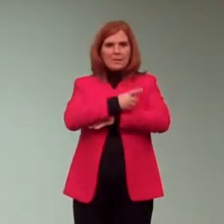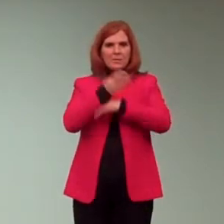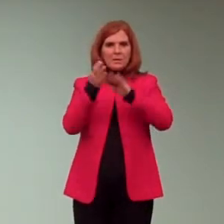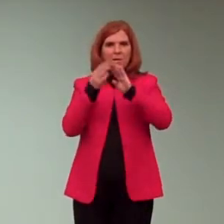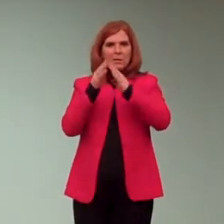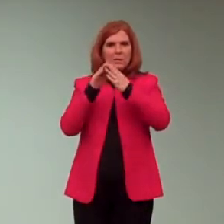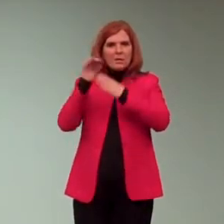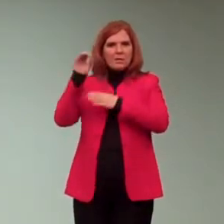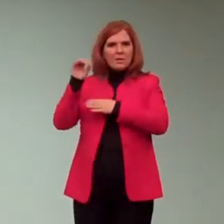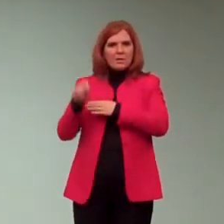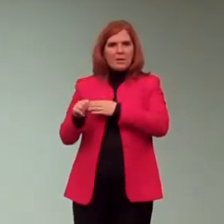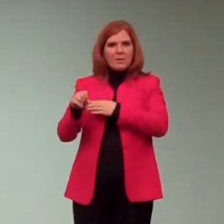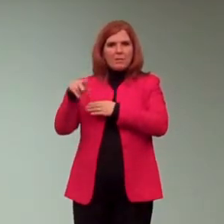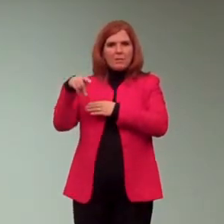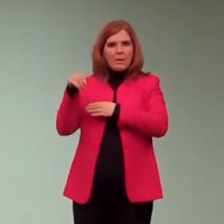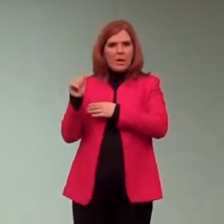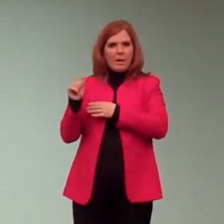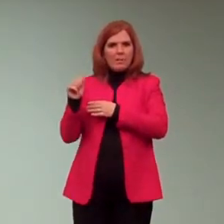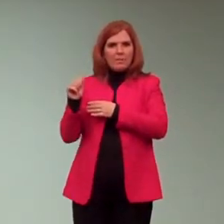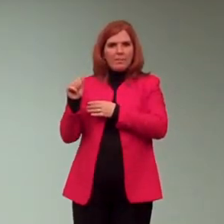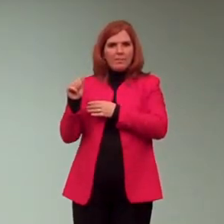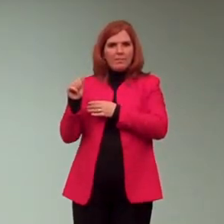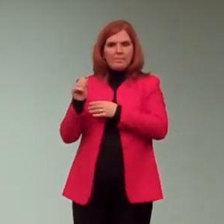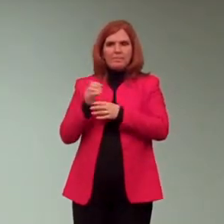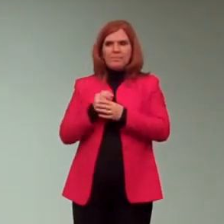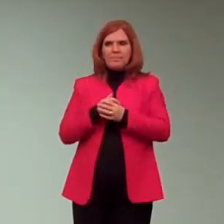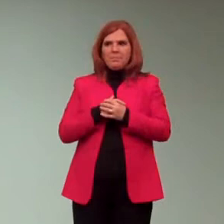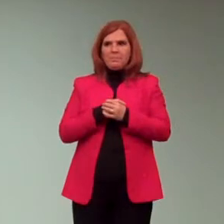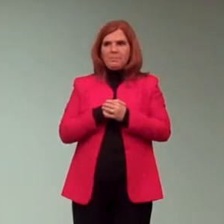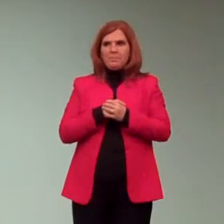town just south of Harrisburg, Pennsylvania.